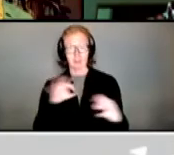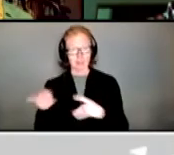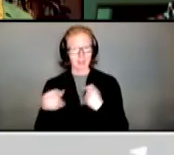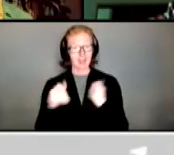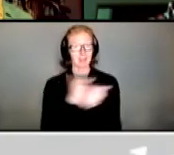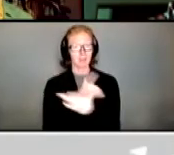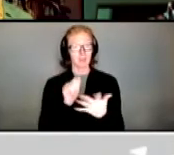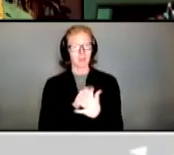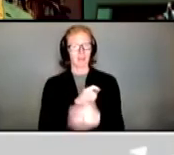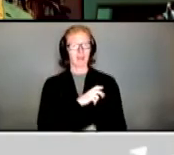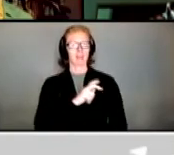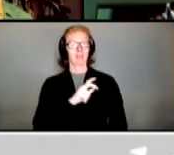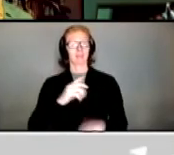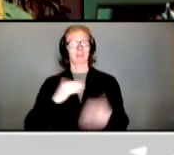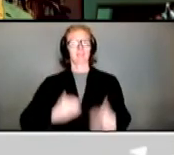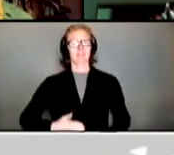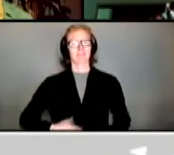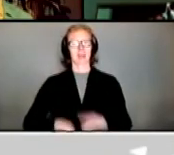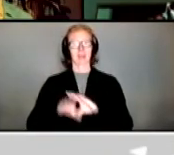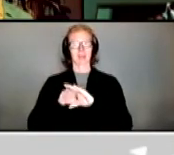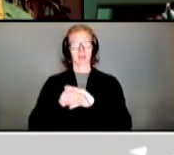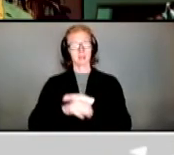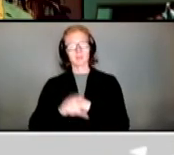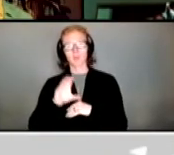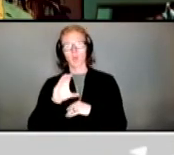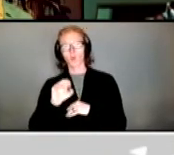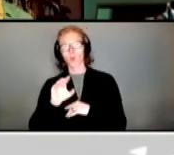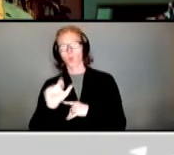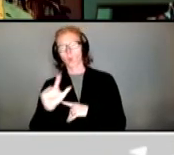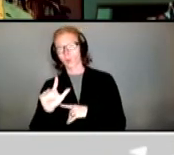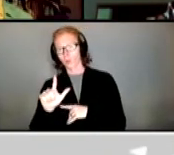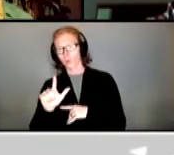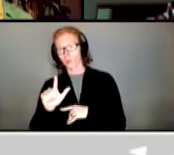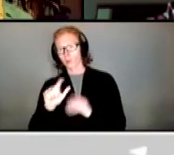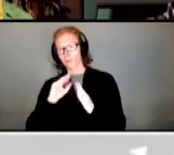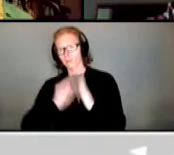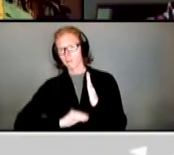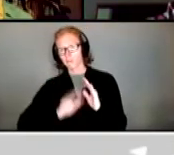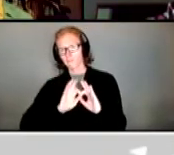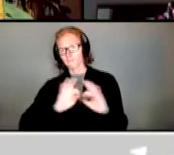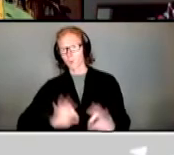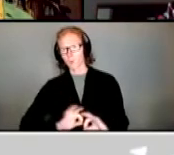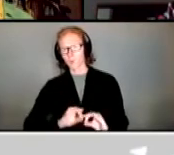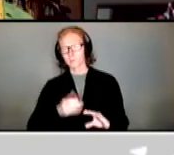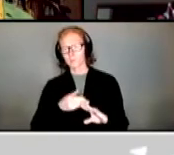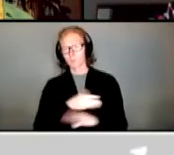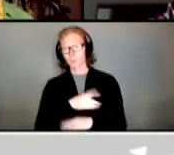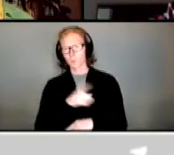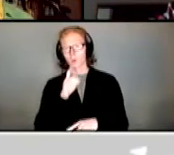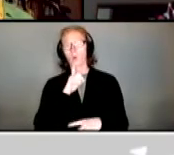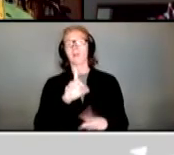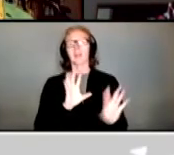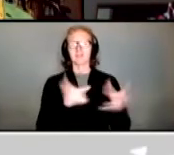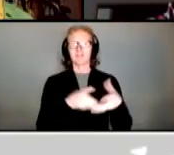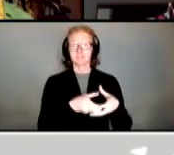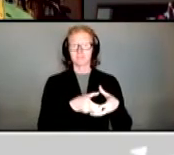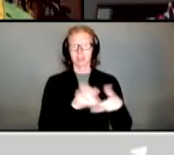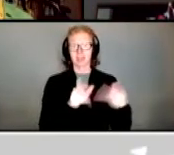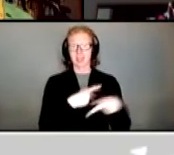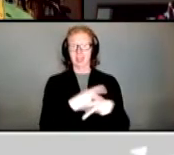body-worn cameras. Has COCAL done these type of forums before? Yes, they have